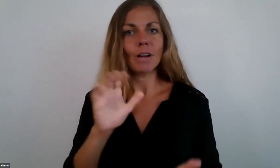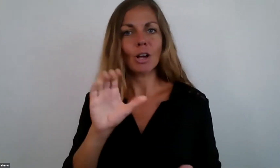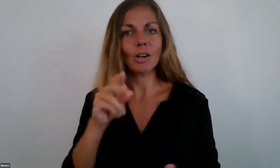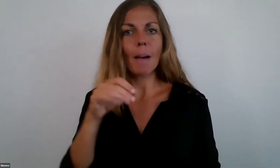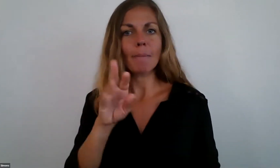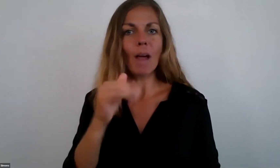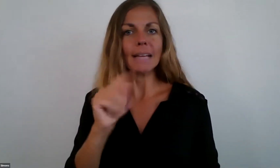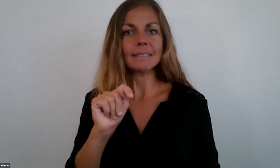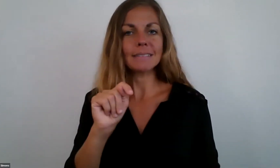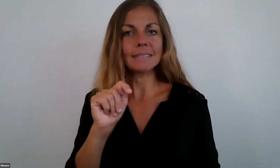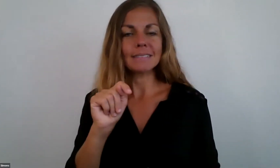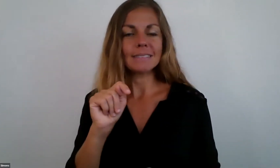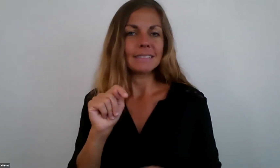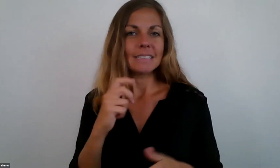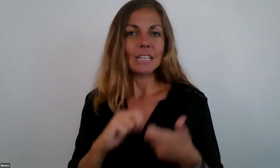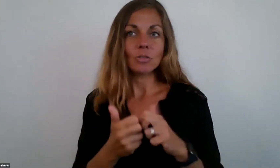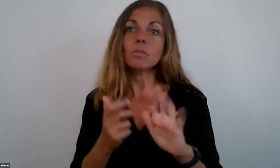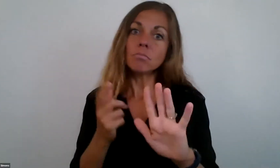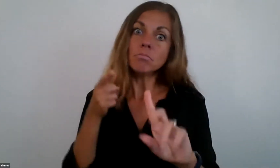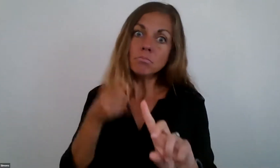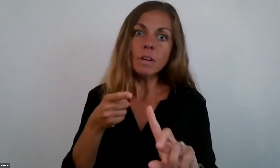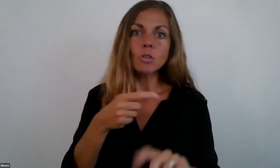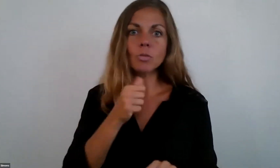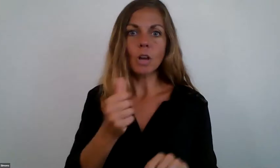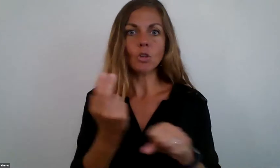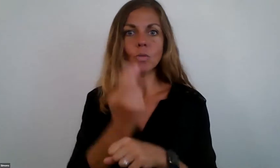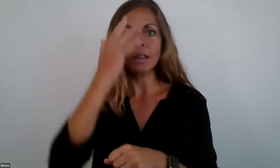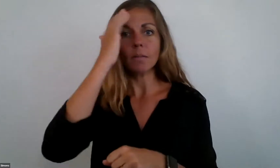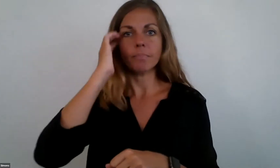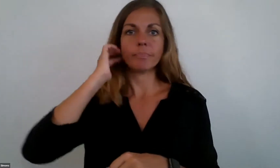you aren't especially using them for